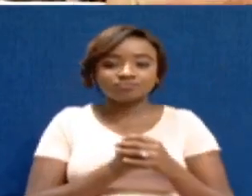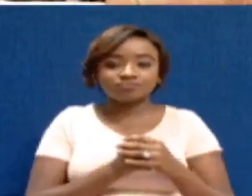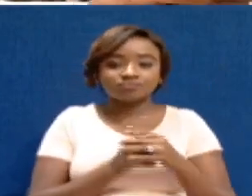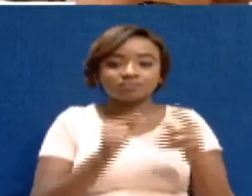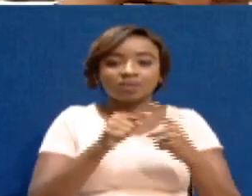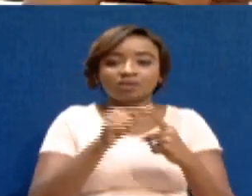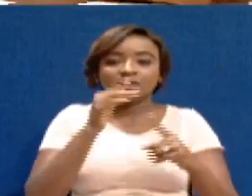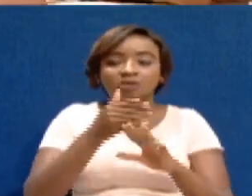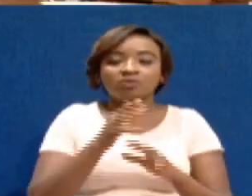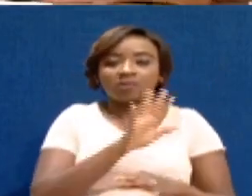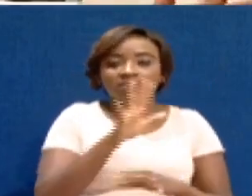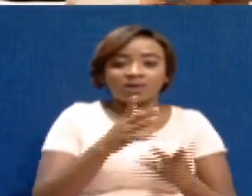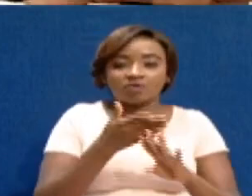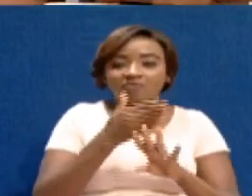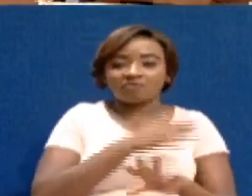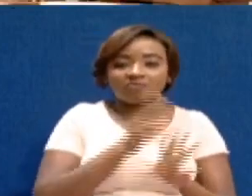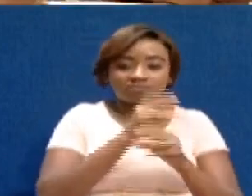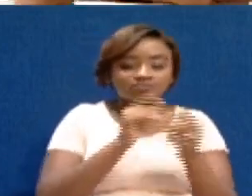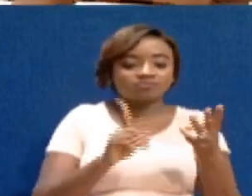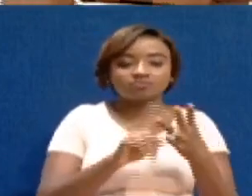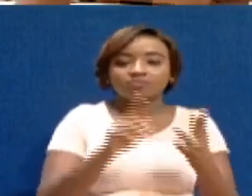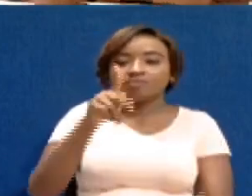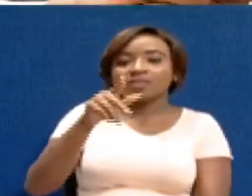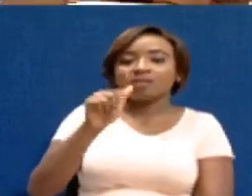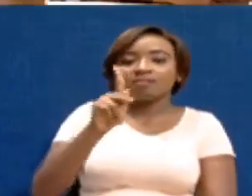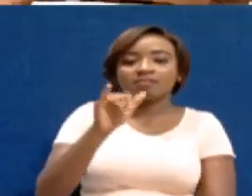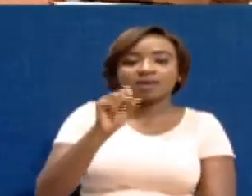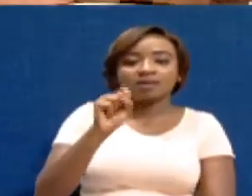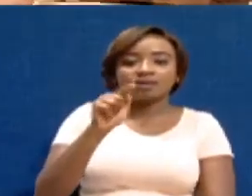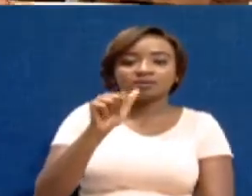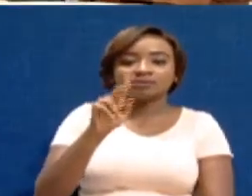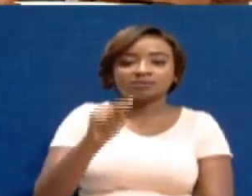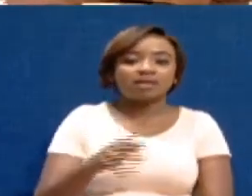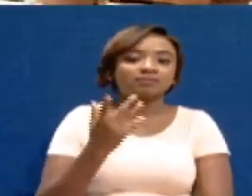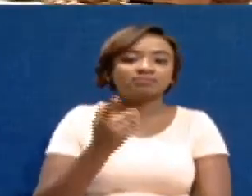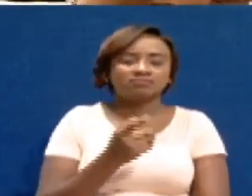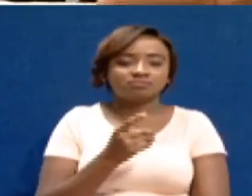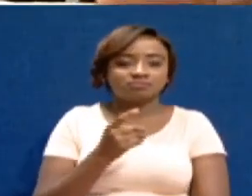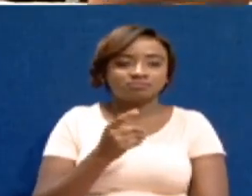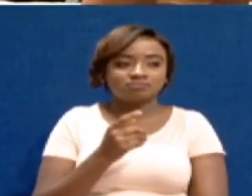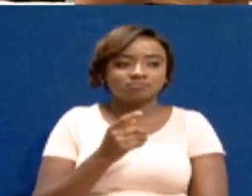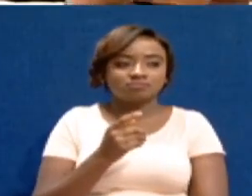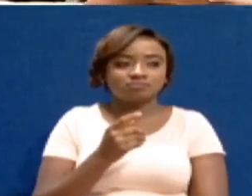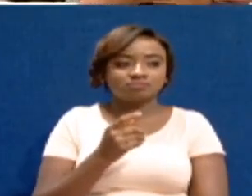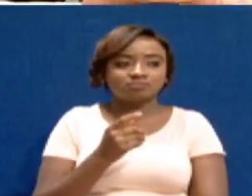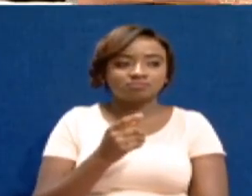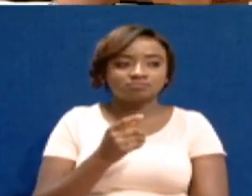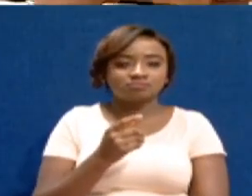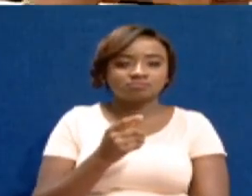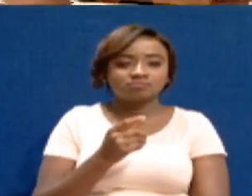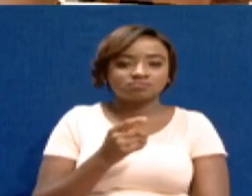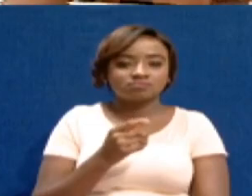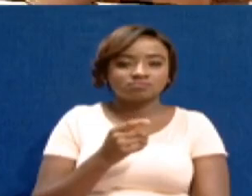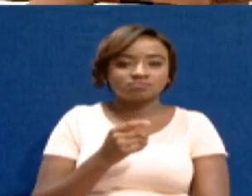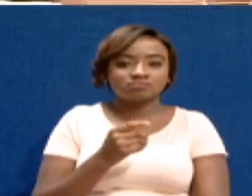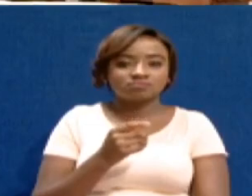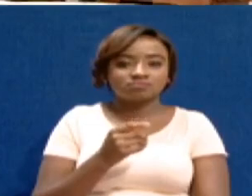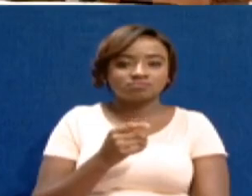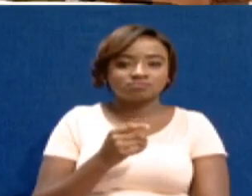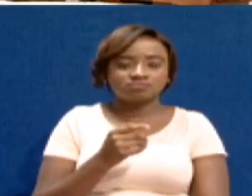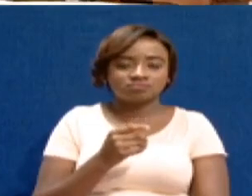statement that many of us, over 200 MPs, several senators, several members of the various county assemblies from across the country,